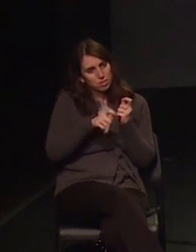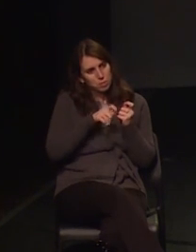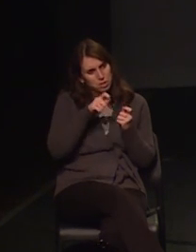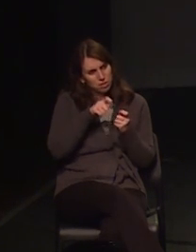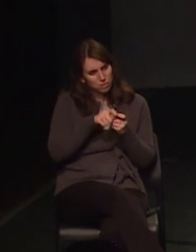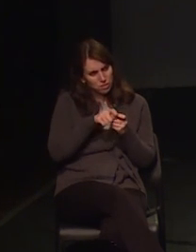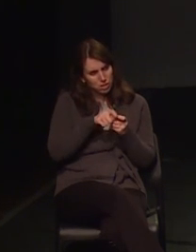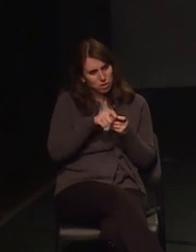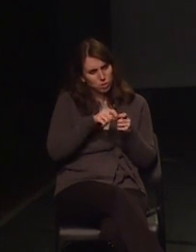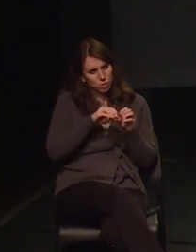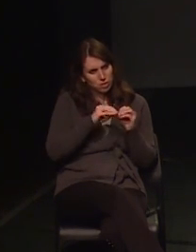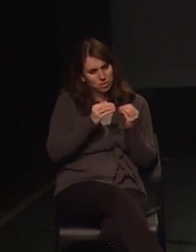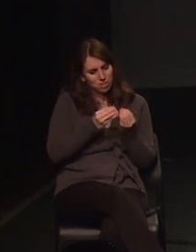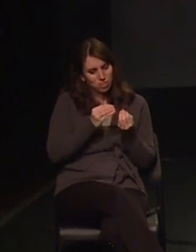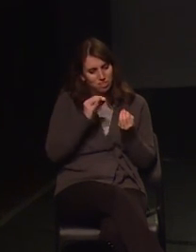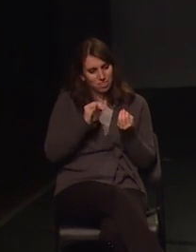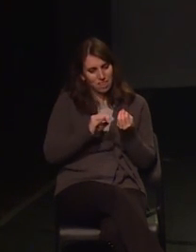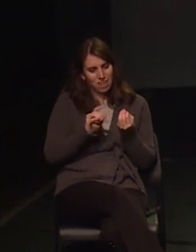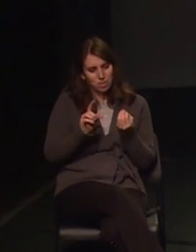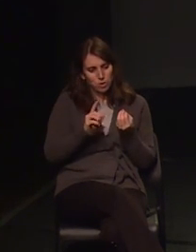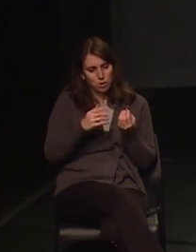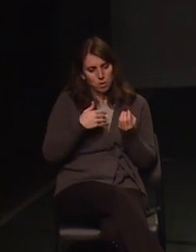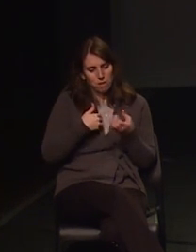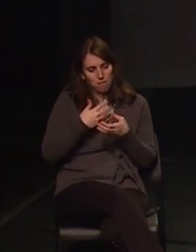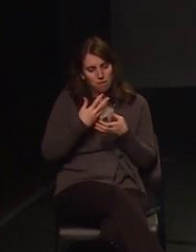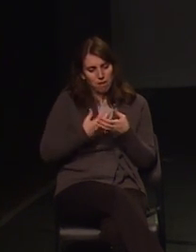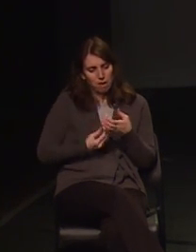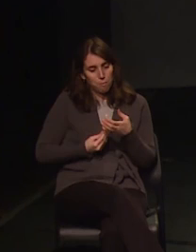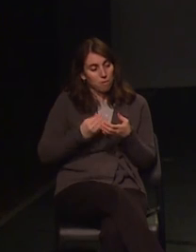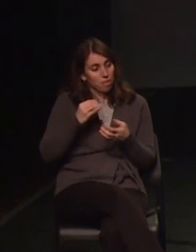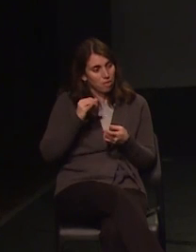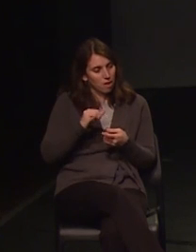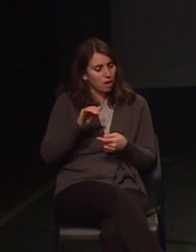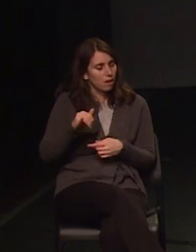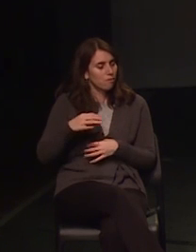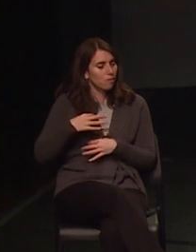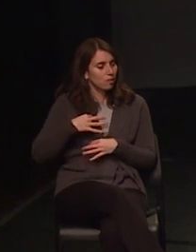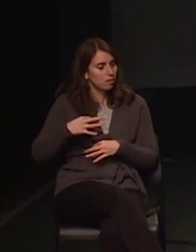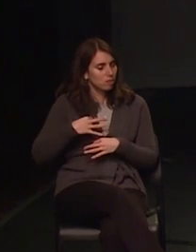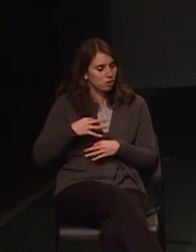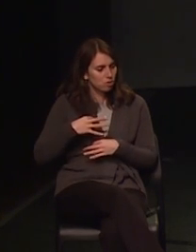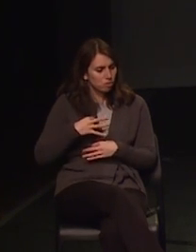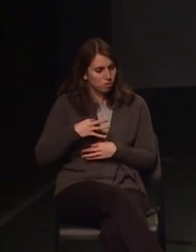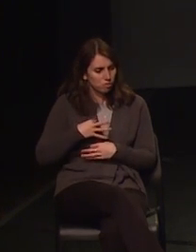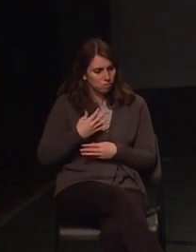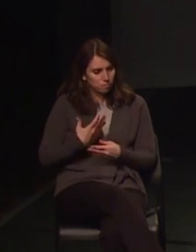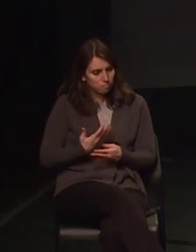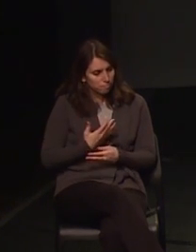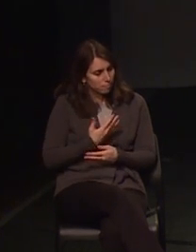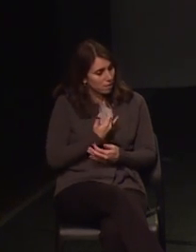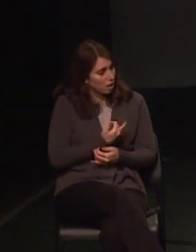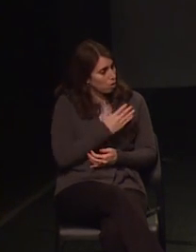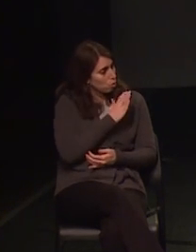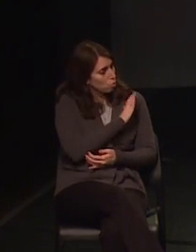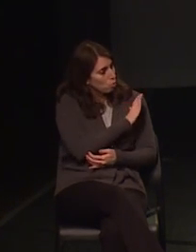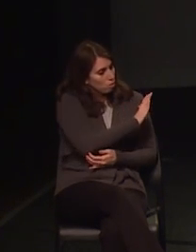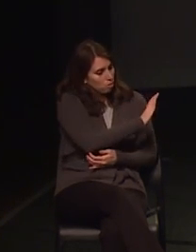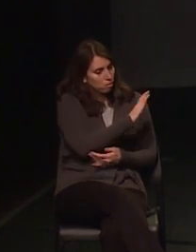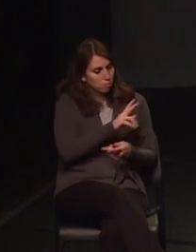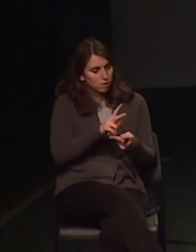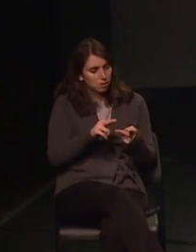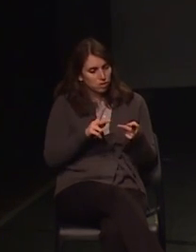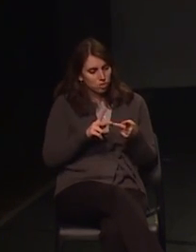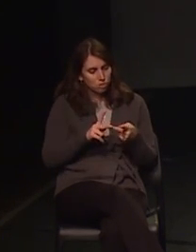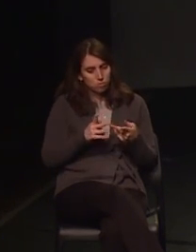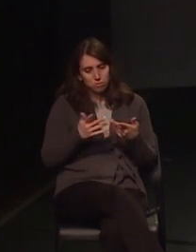is biggest, there and in volunteer leadership. What, from where you're sitting, where you've already done so much as